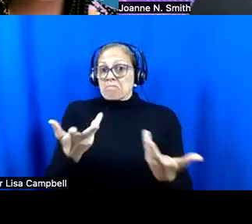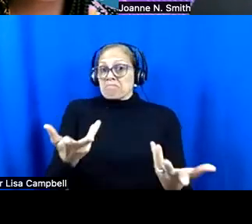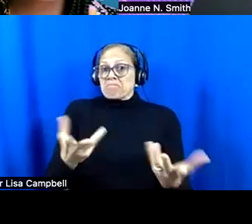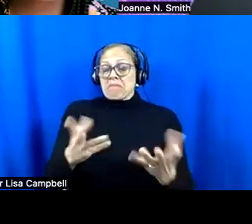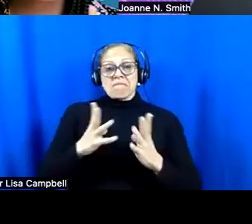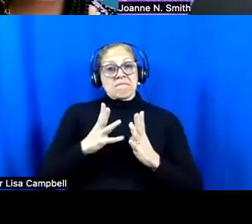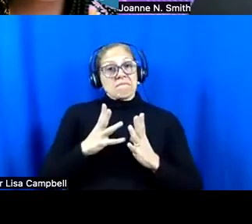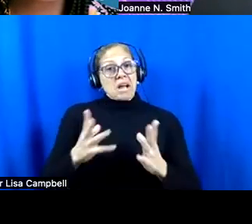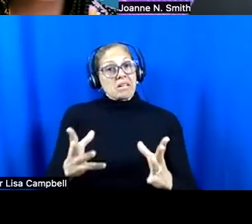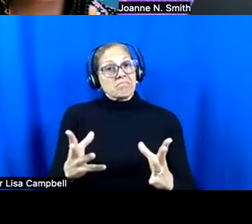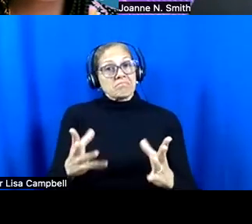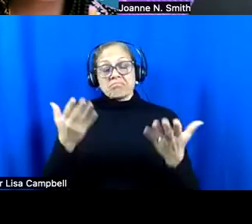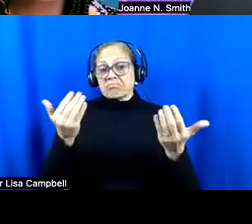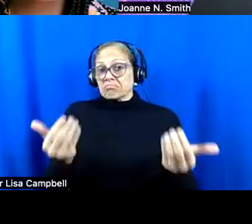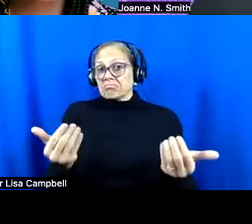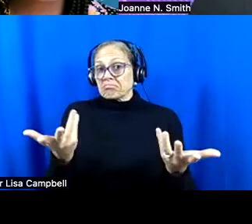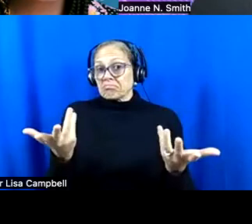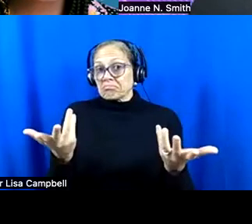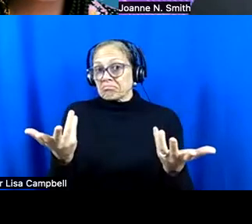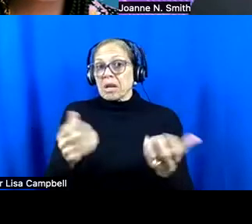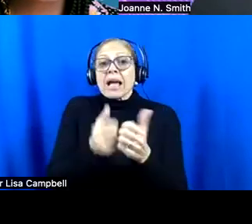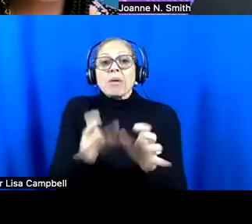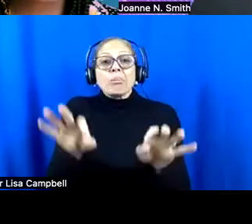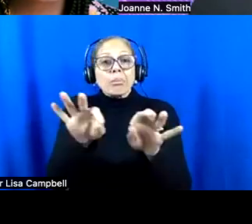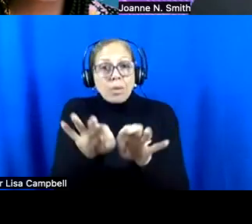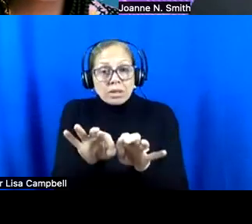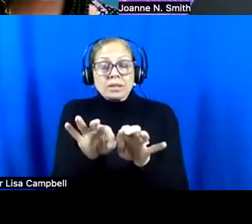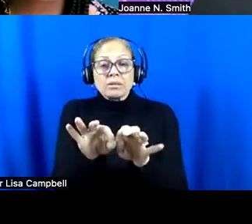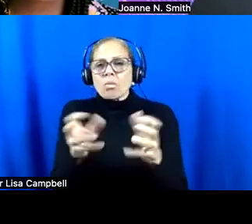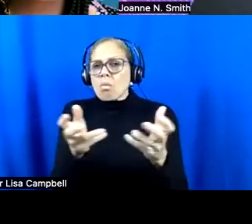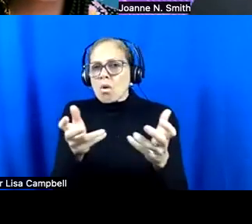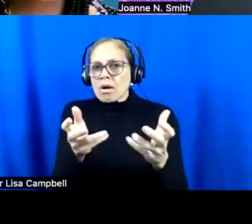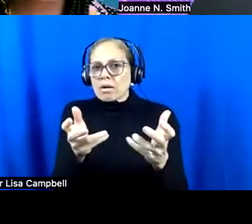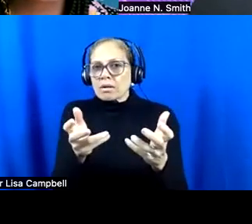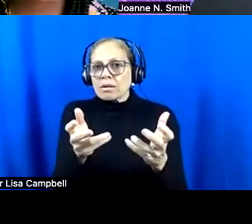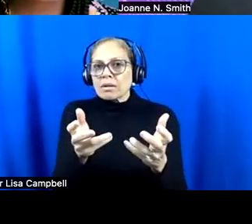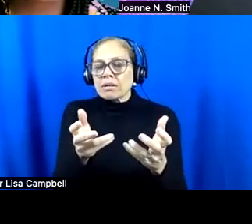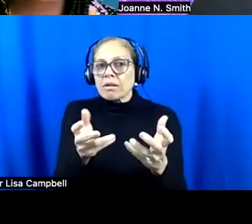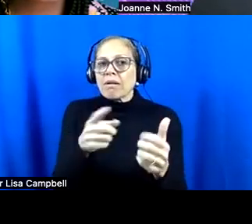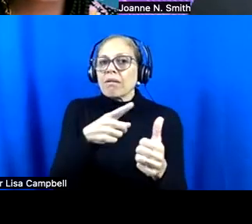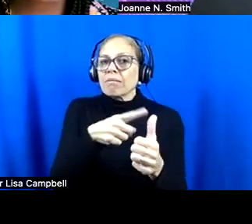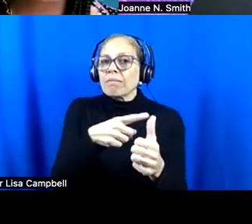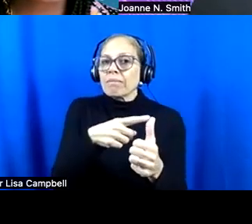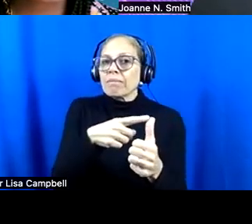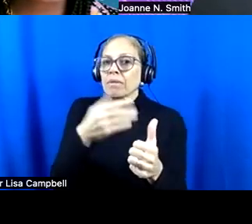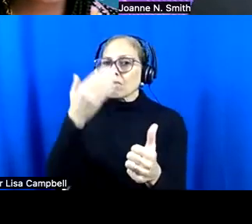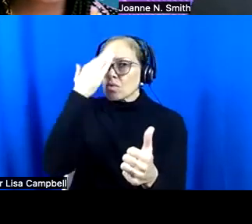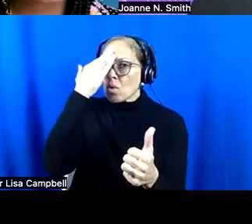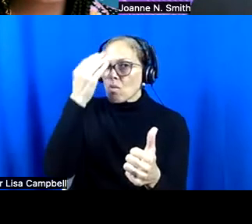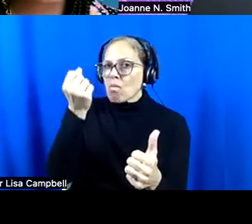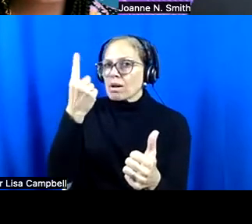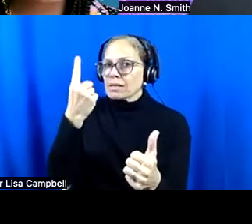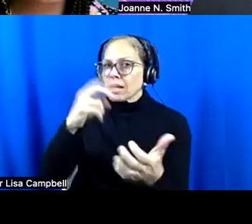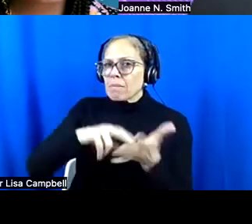too. I think most importantly is to, you know and understand, you know, what it